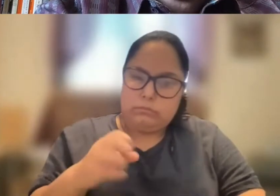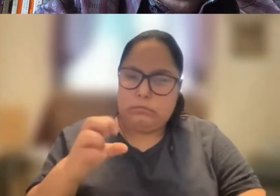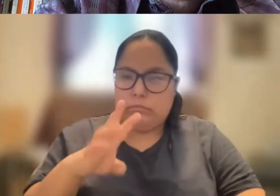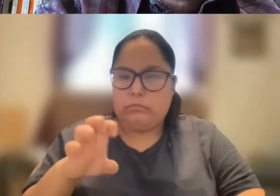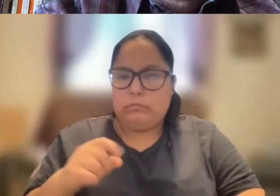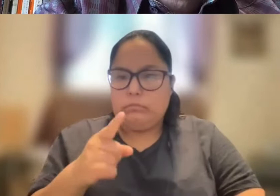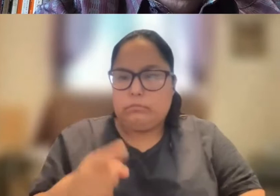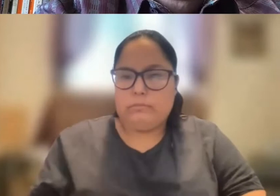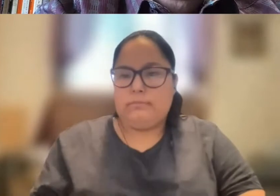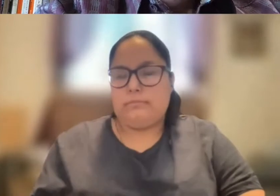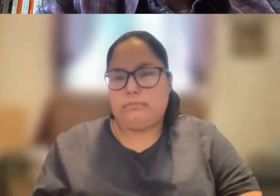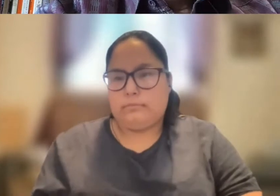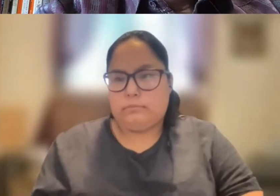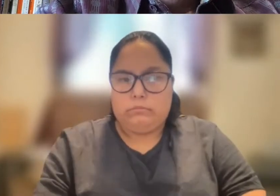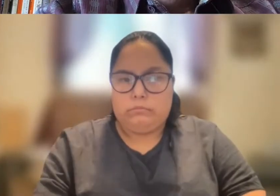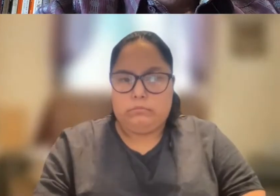Ace.